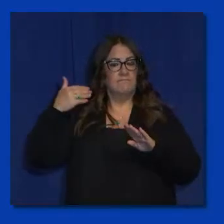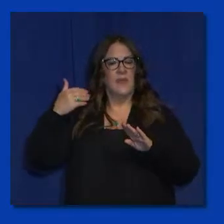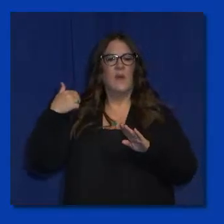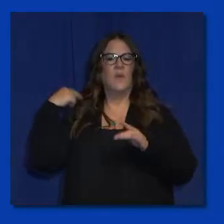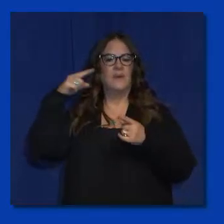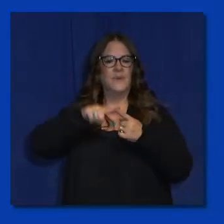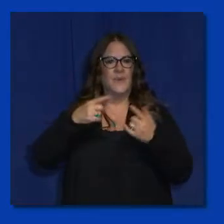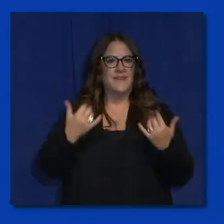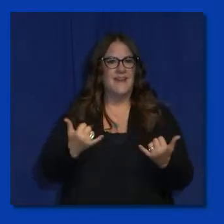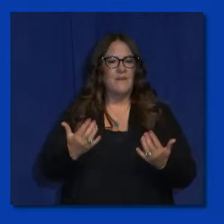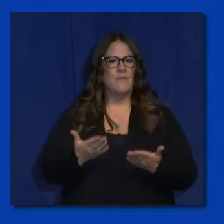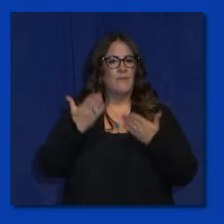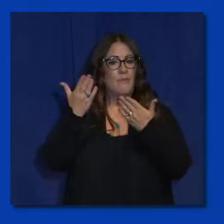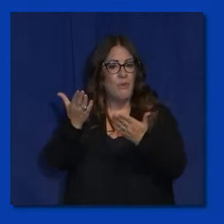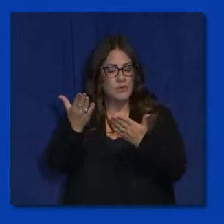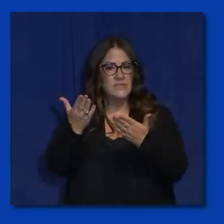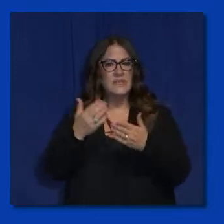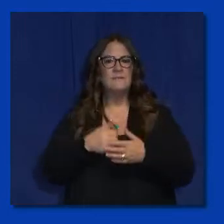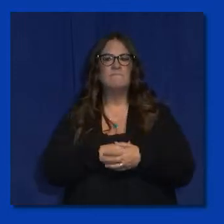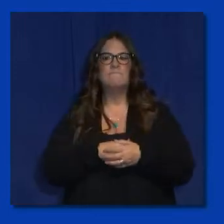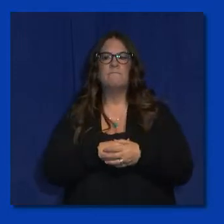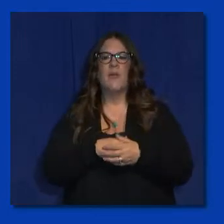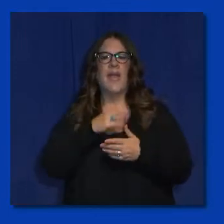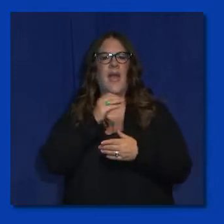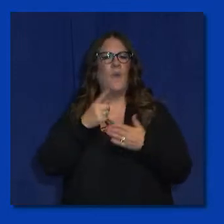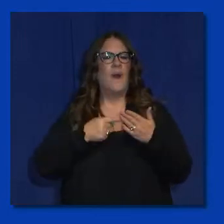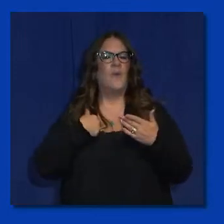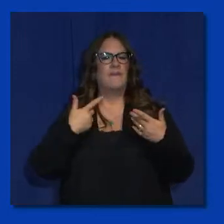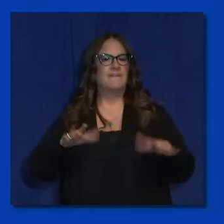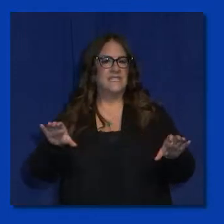with what we're proposing and what we did.